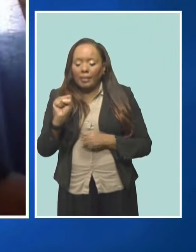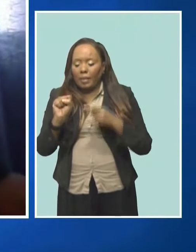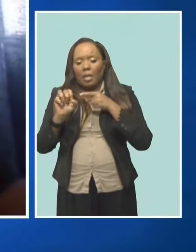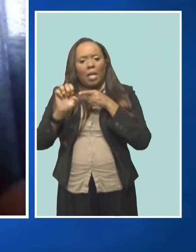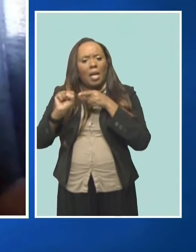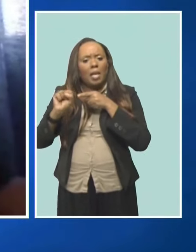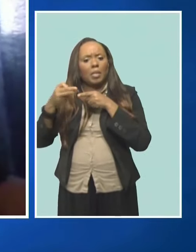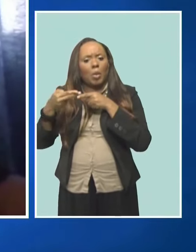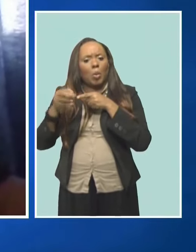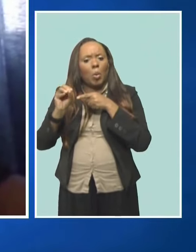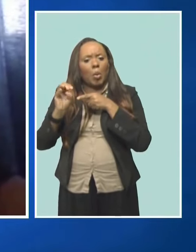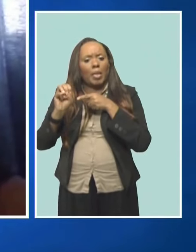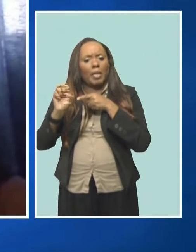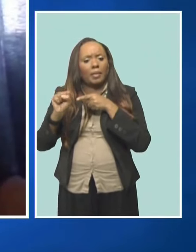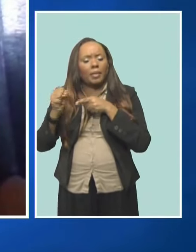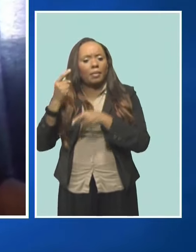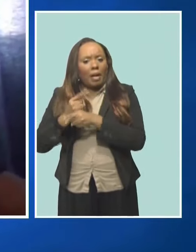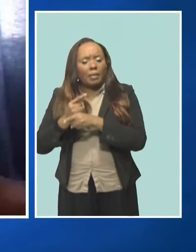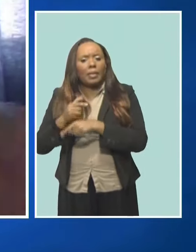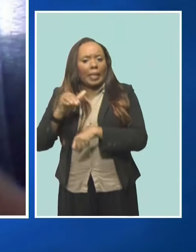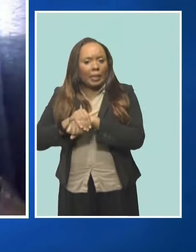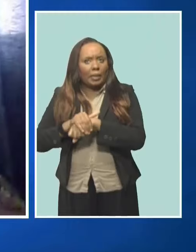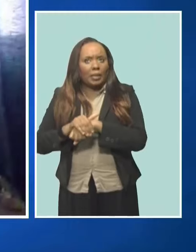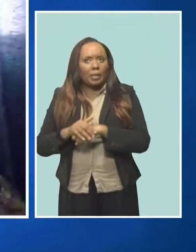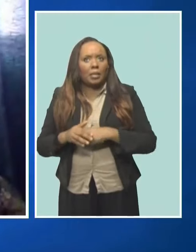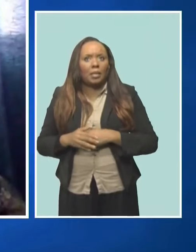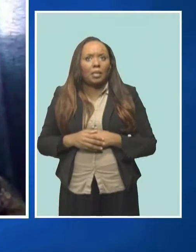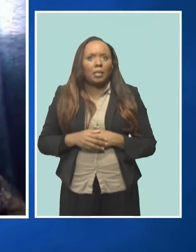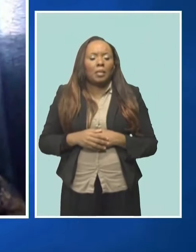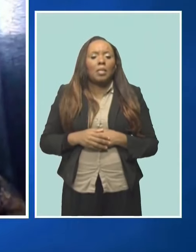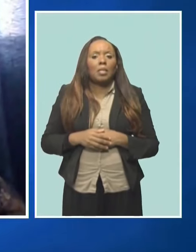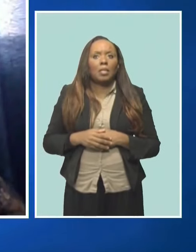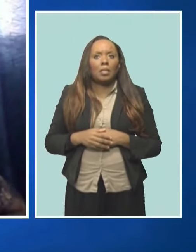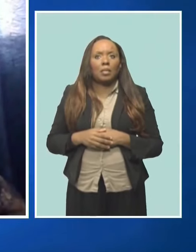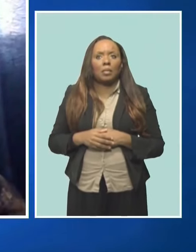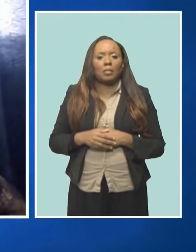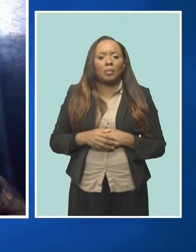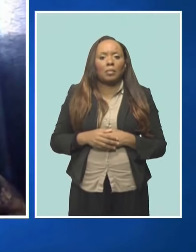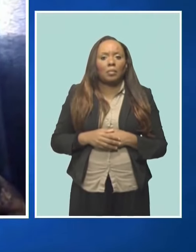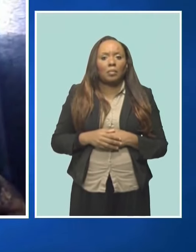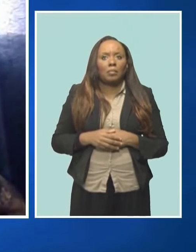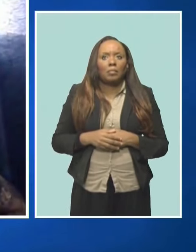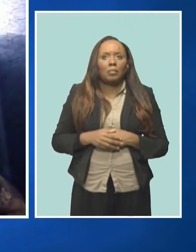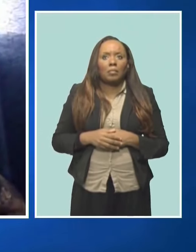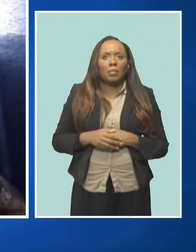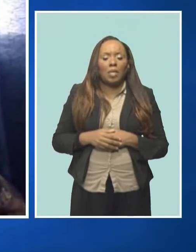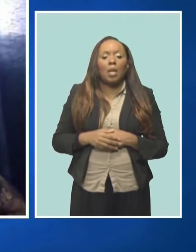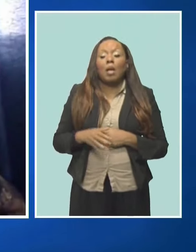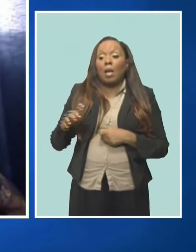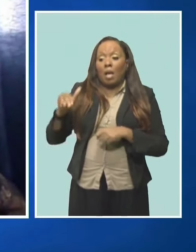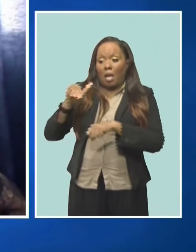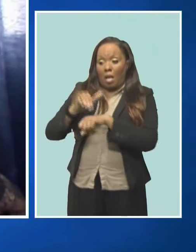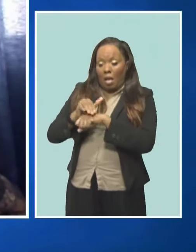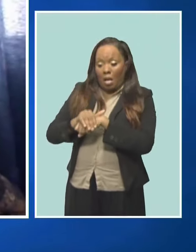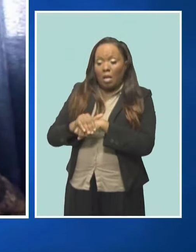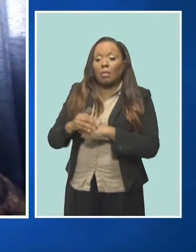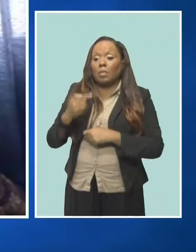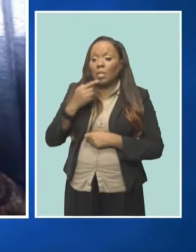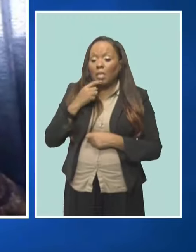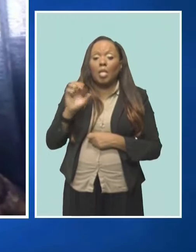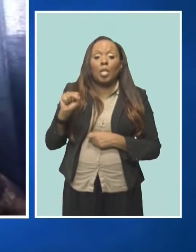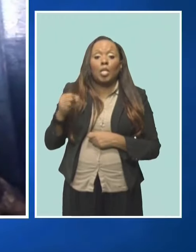British Standard English, I should say, we indicate plurality by adding on the S if we're talking about